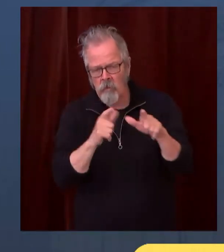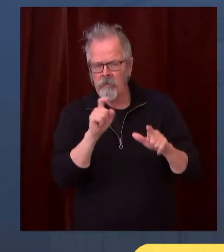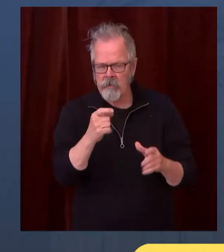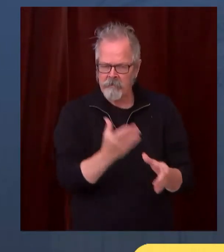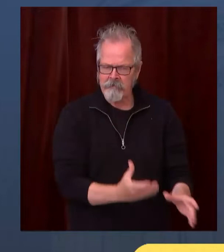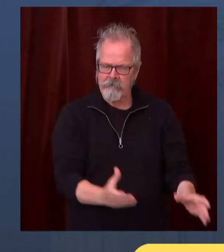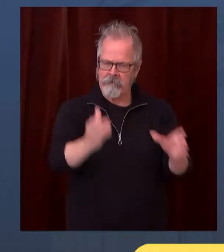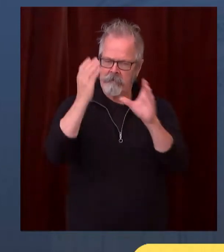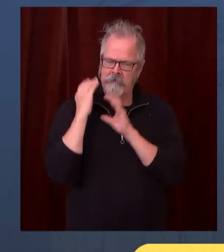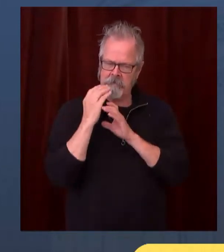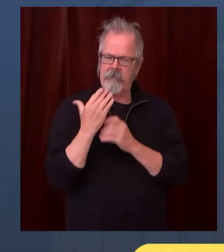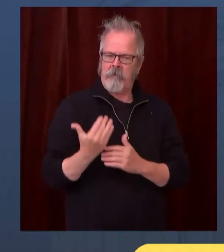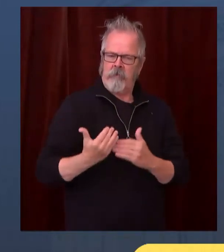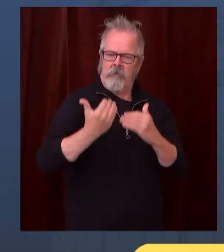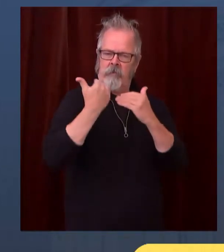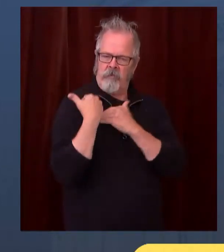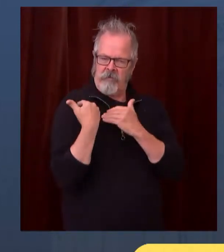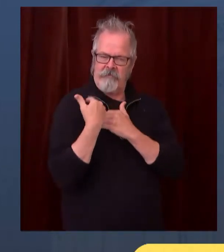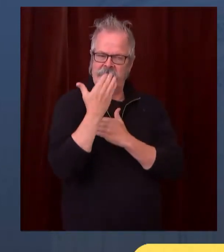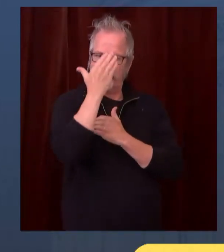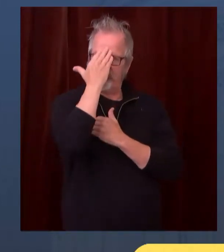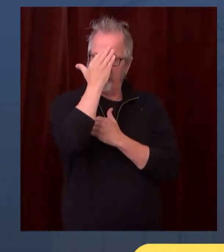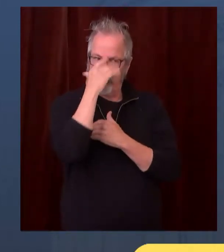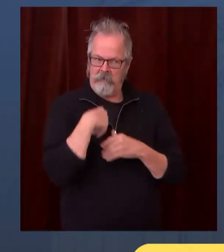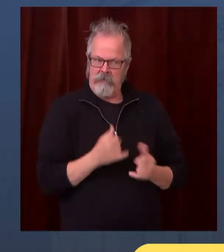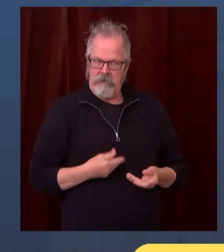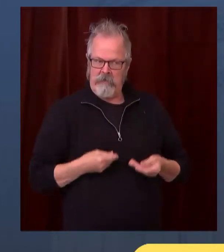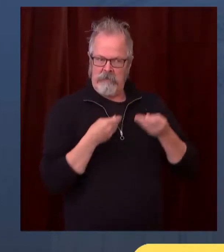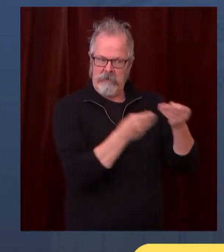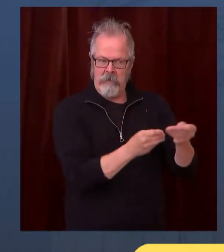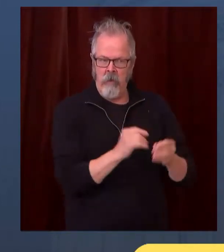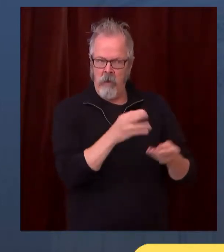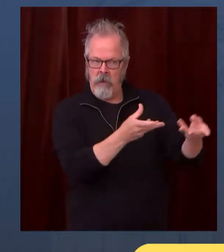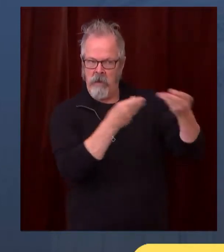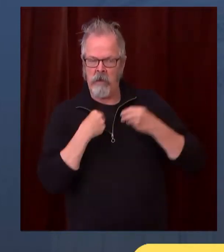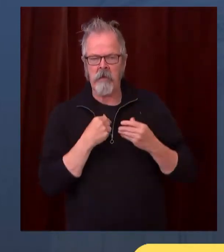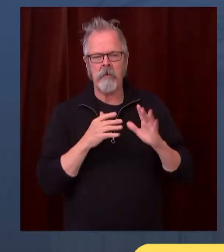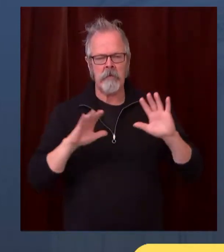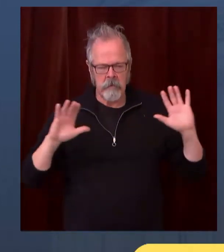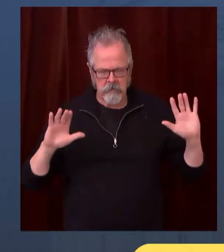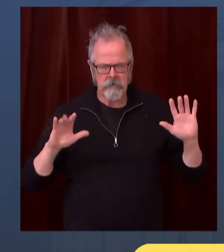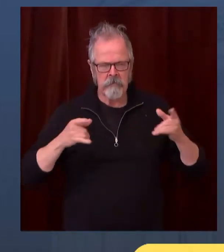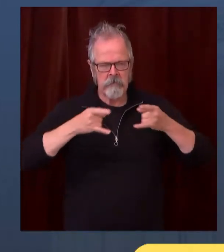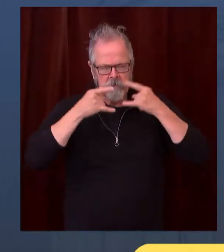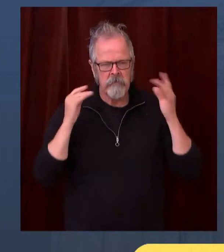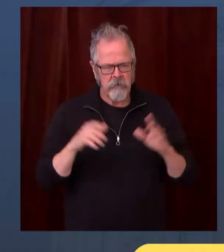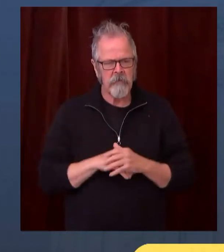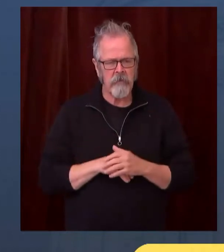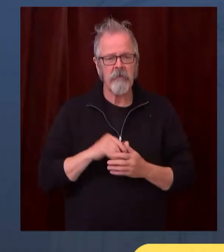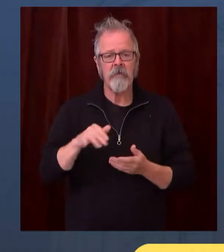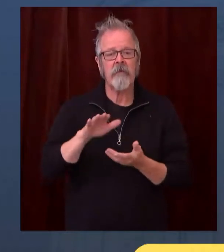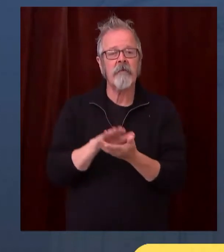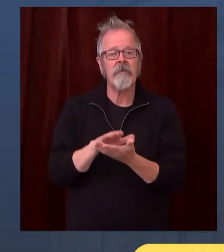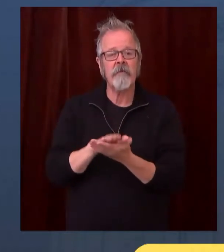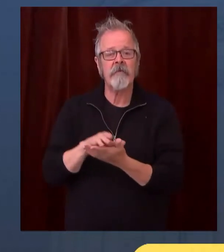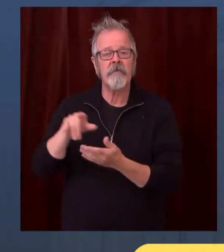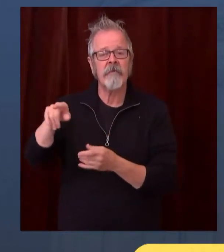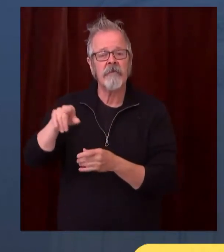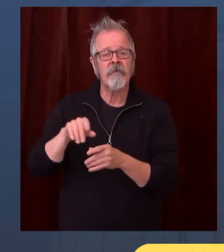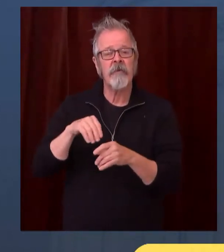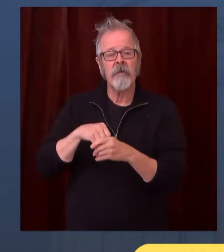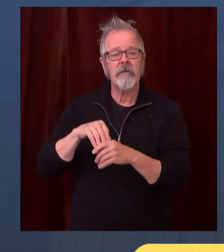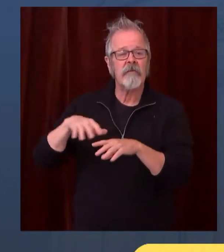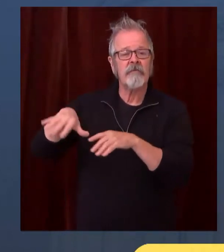our long-term care facilities. We can't relax restrictions safely until community transmission is low. What we